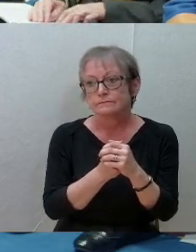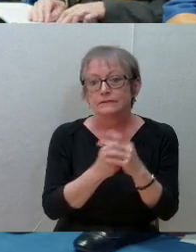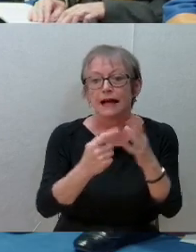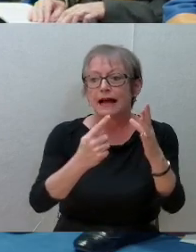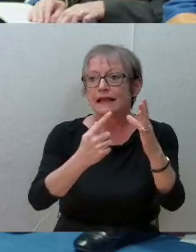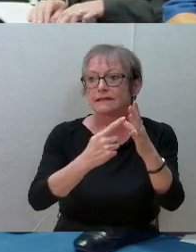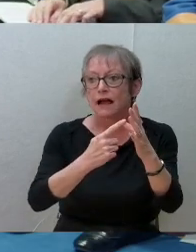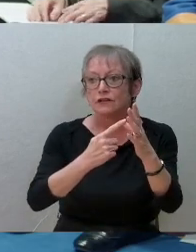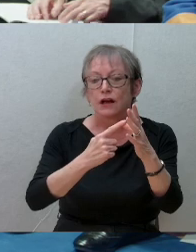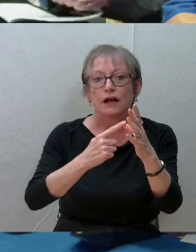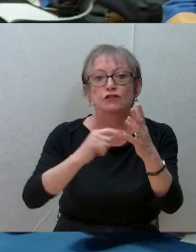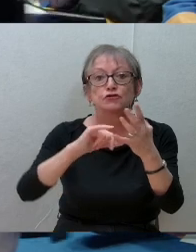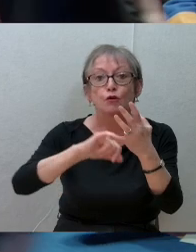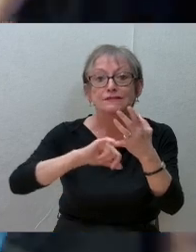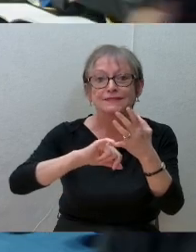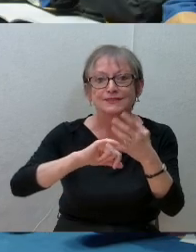Alexandros Ortiz.